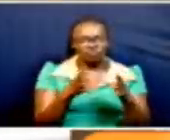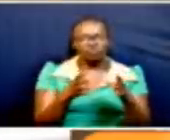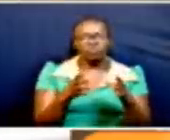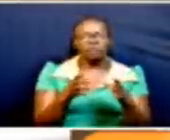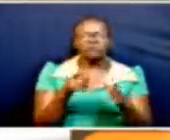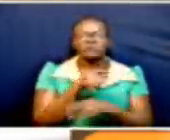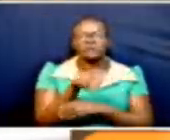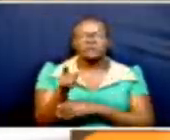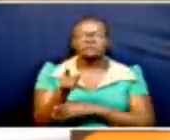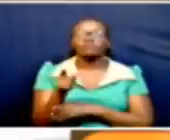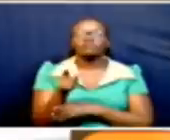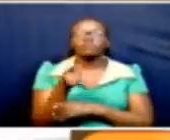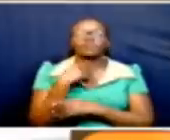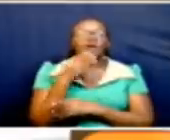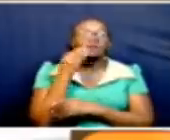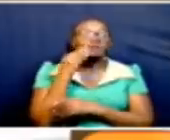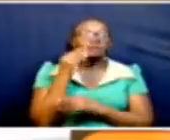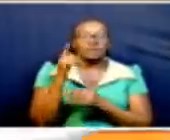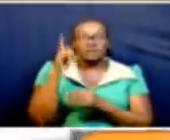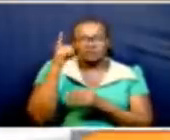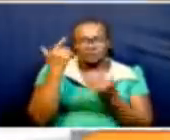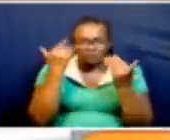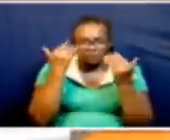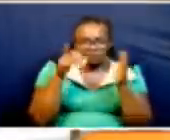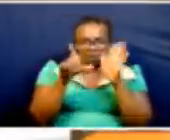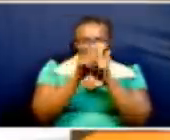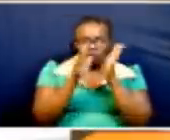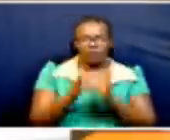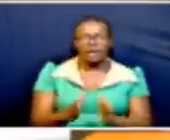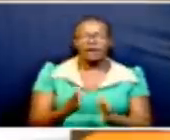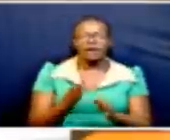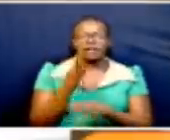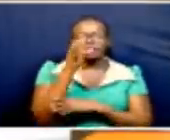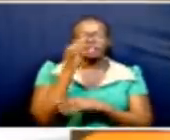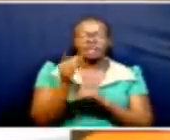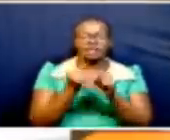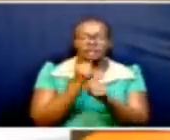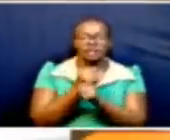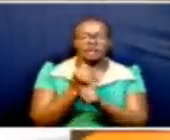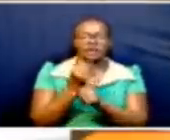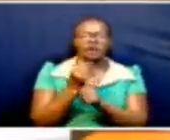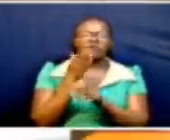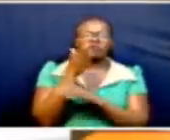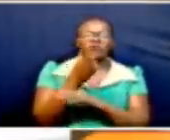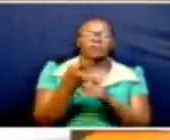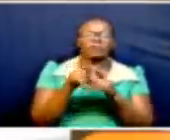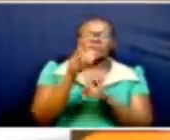hire well-experienced lawyers over 30 years plus. But the DPP is coming with